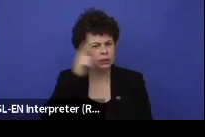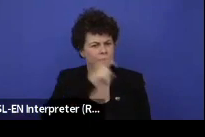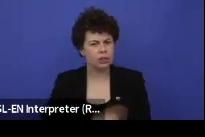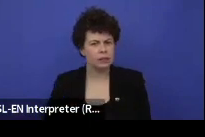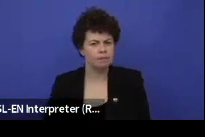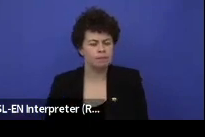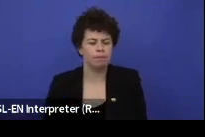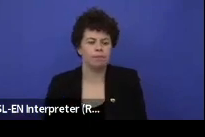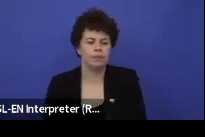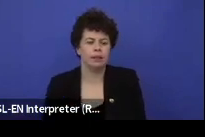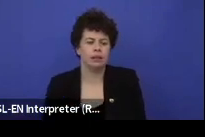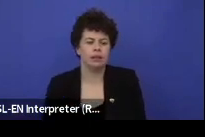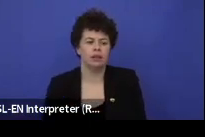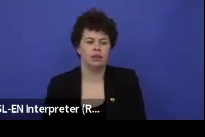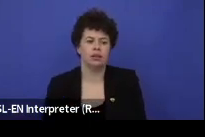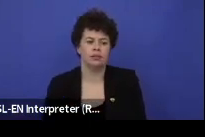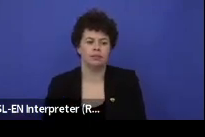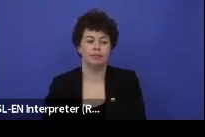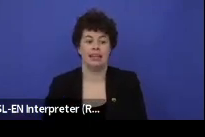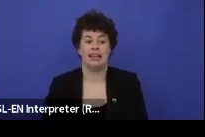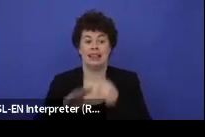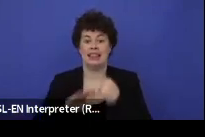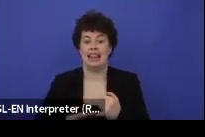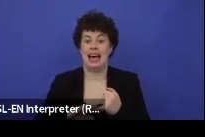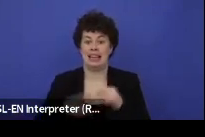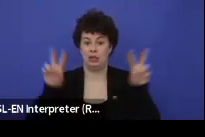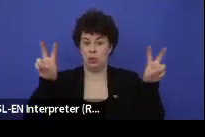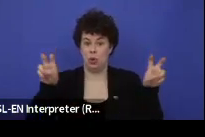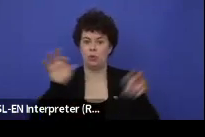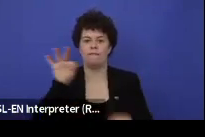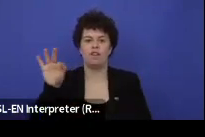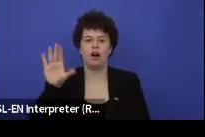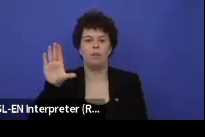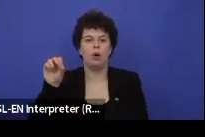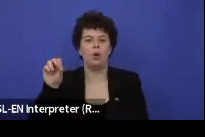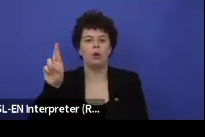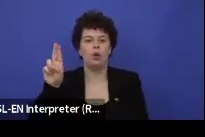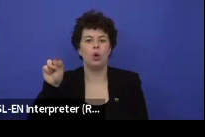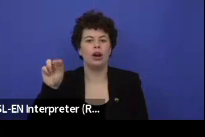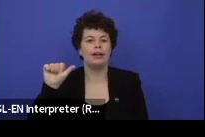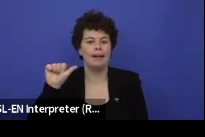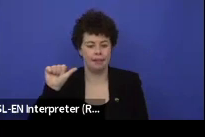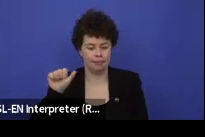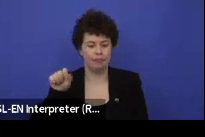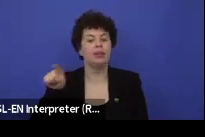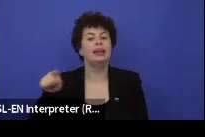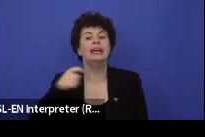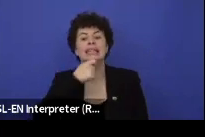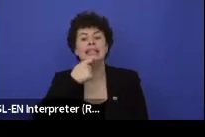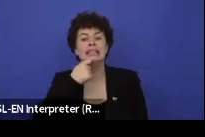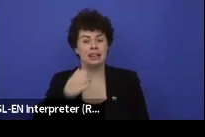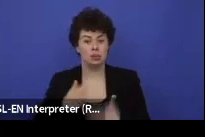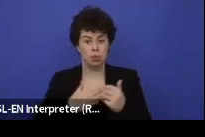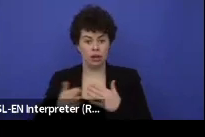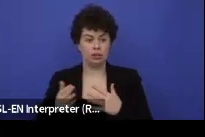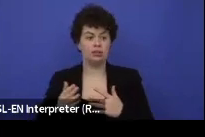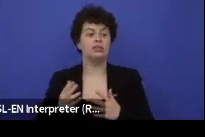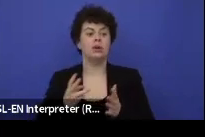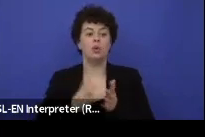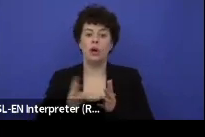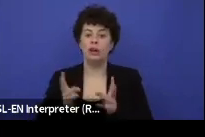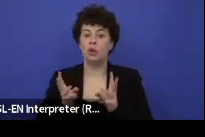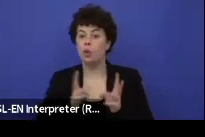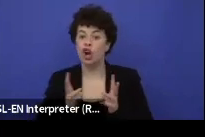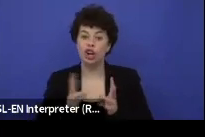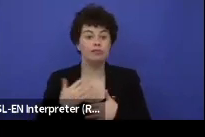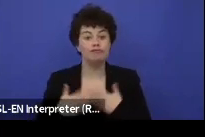The last quote I'll speak to on this slide here, this was Lorna, and she was talking about, you know, when you're working and if